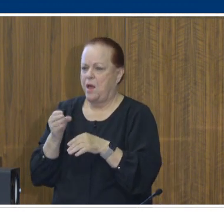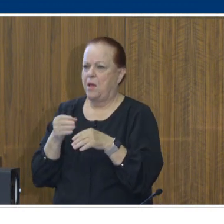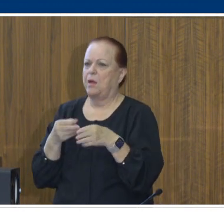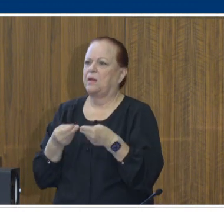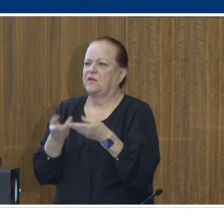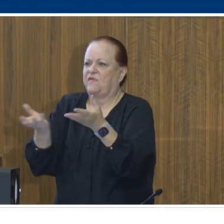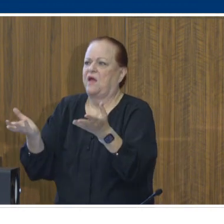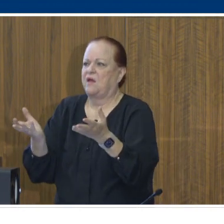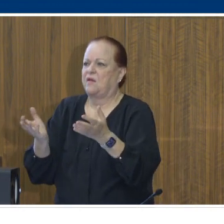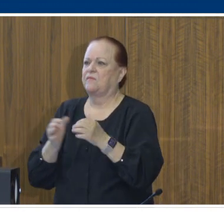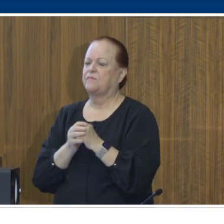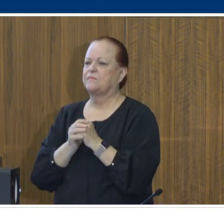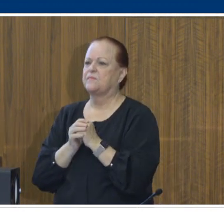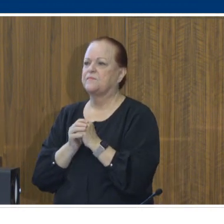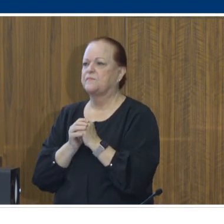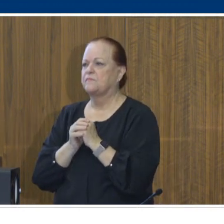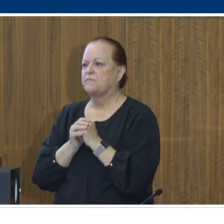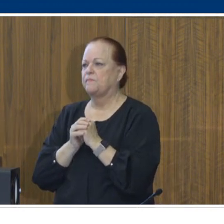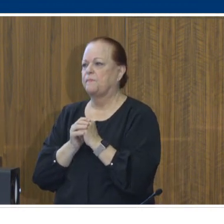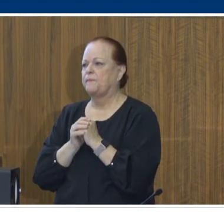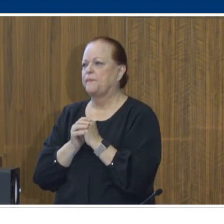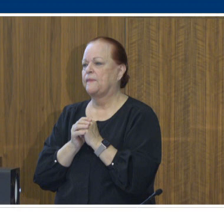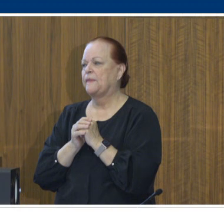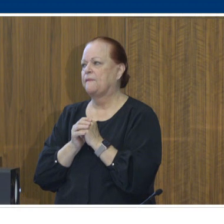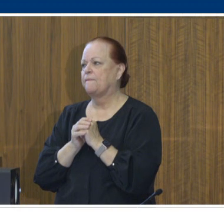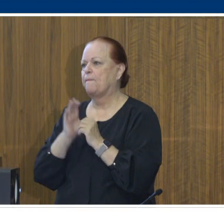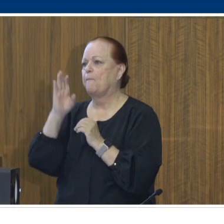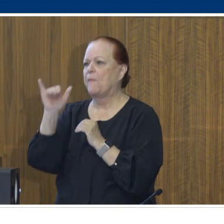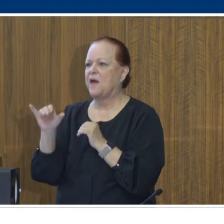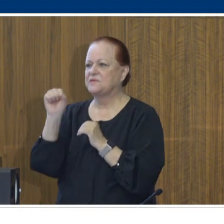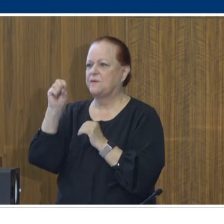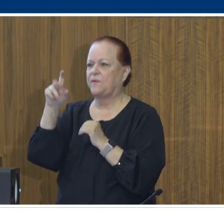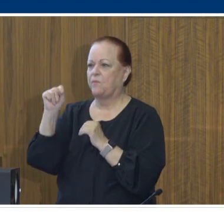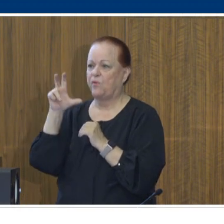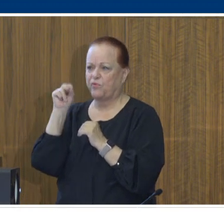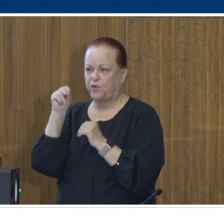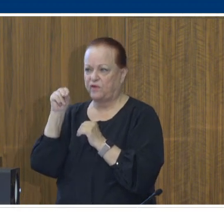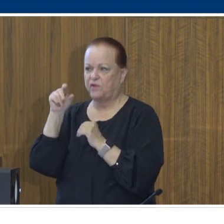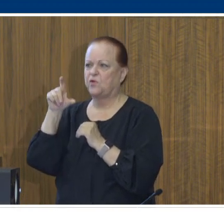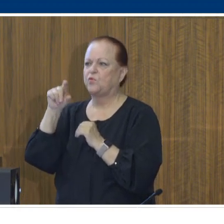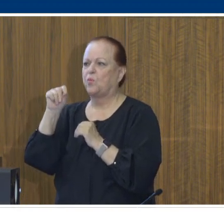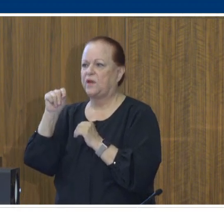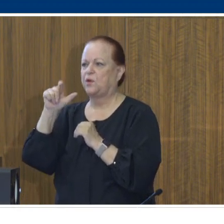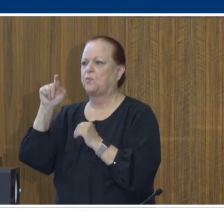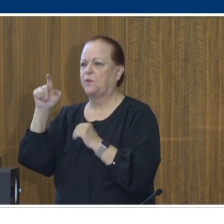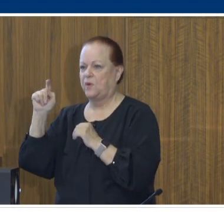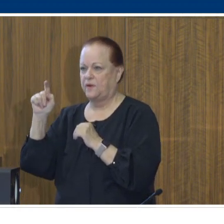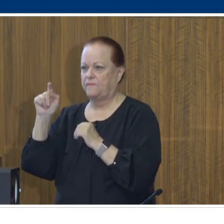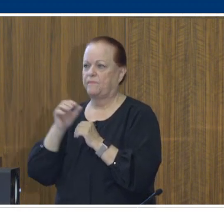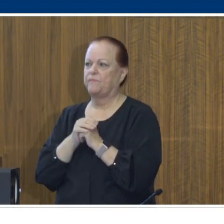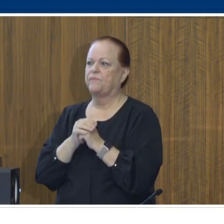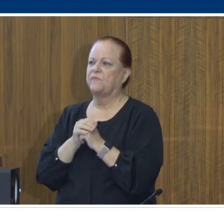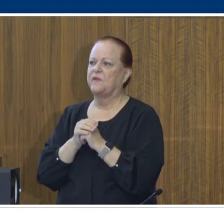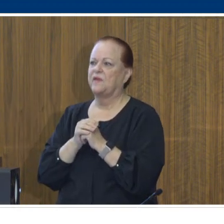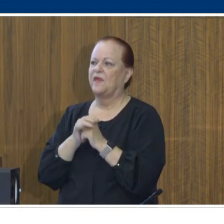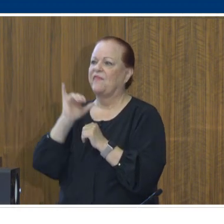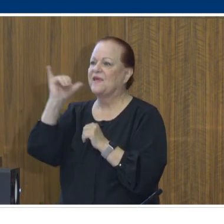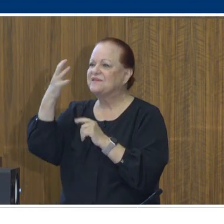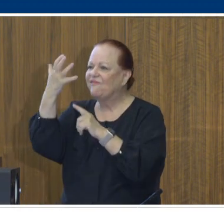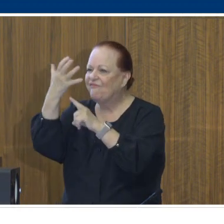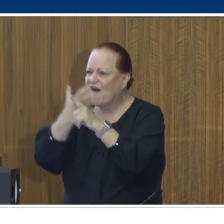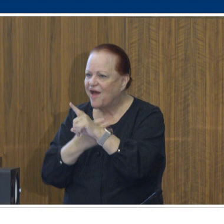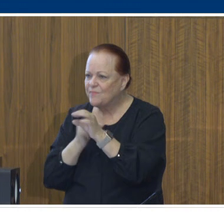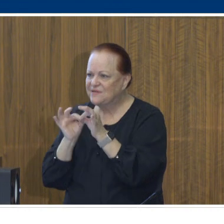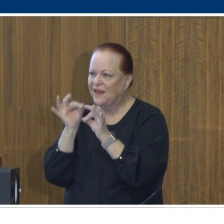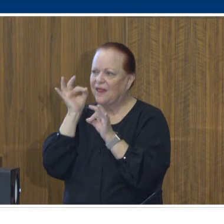known as the public law data, to the states by September 30th of 2021. This is 5 months later than